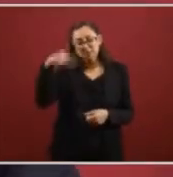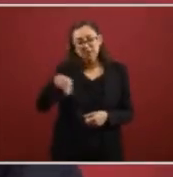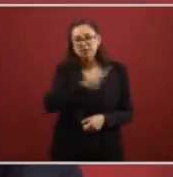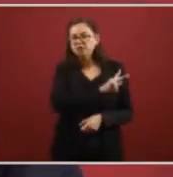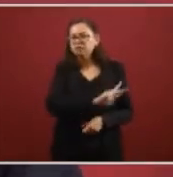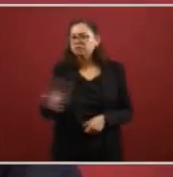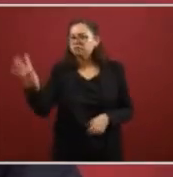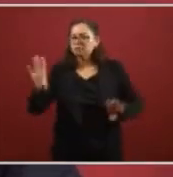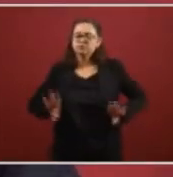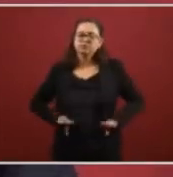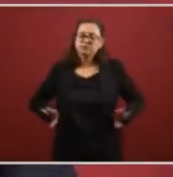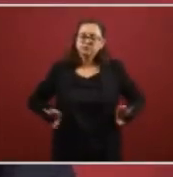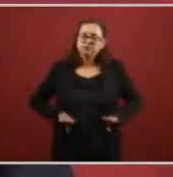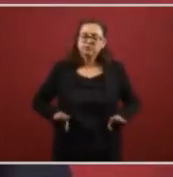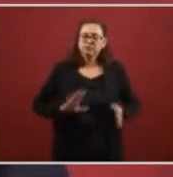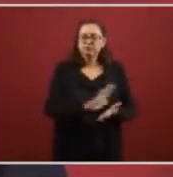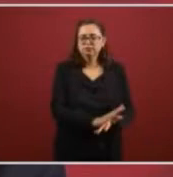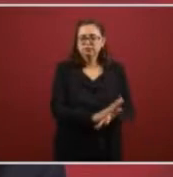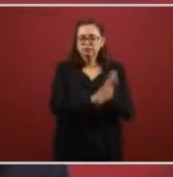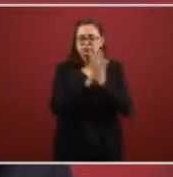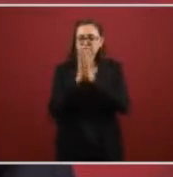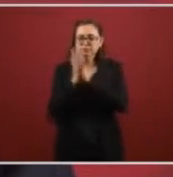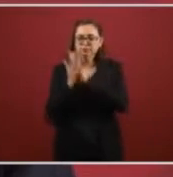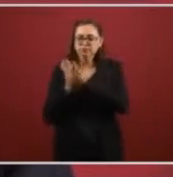will change.